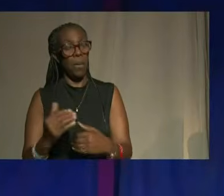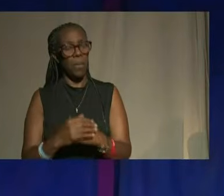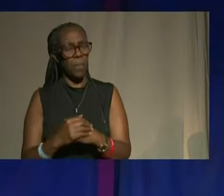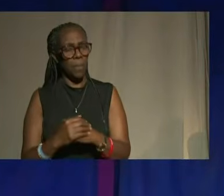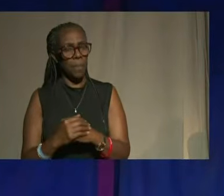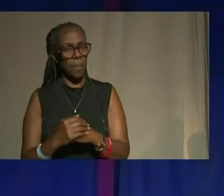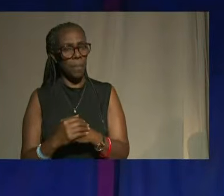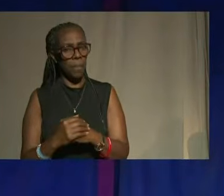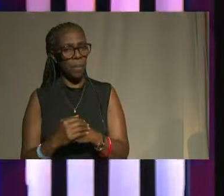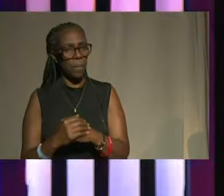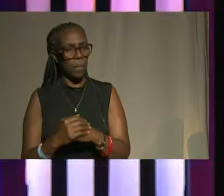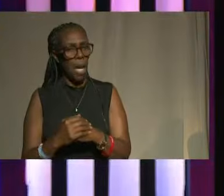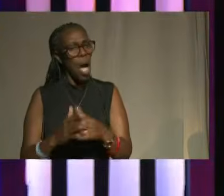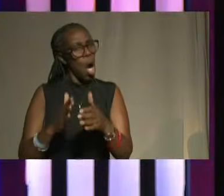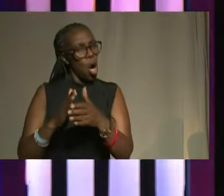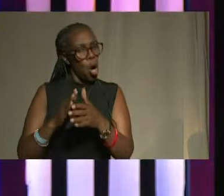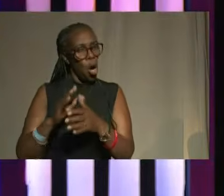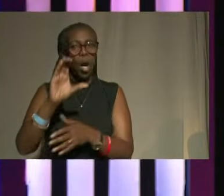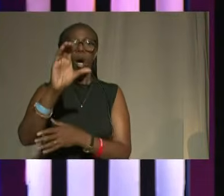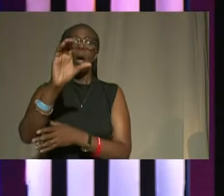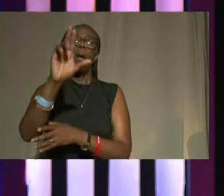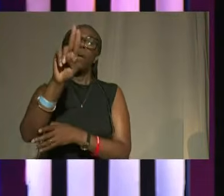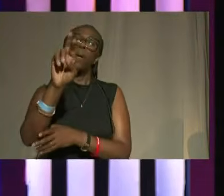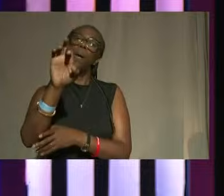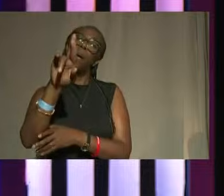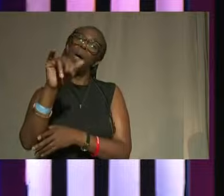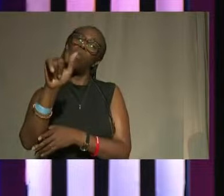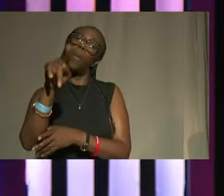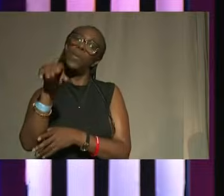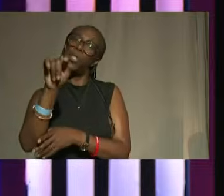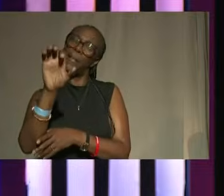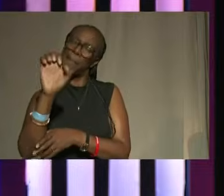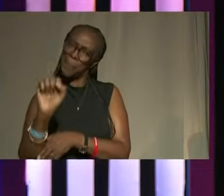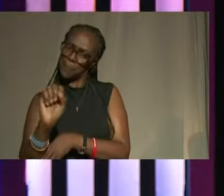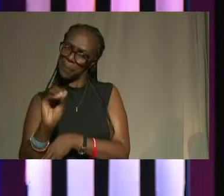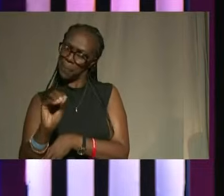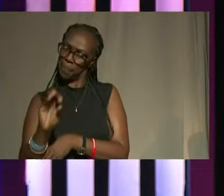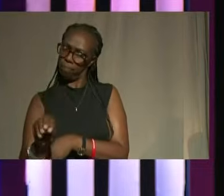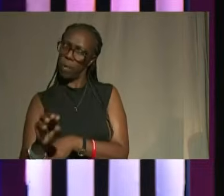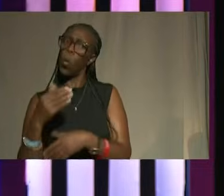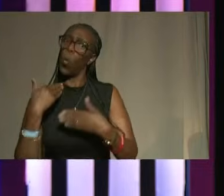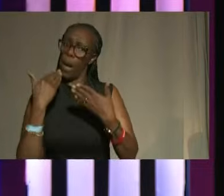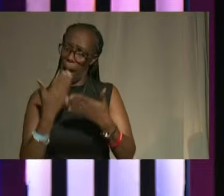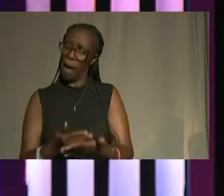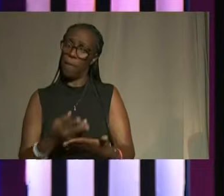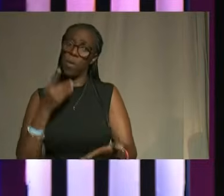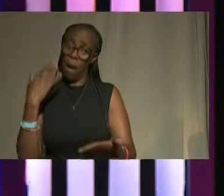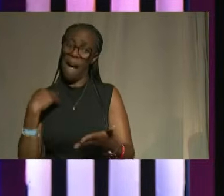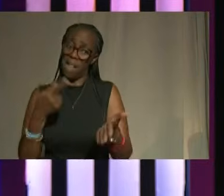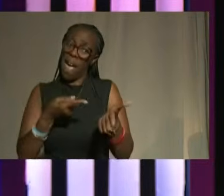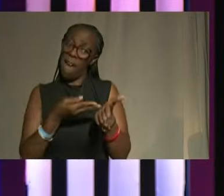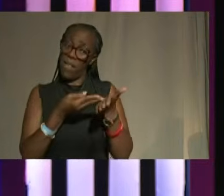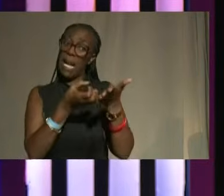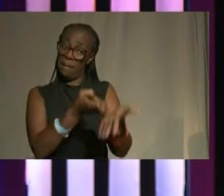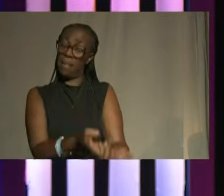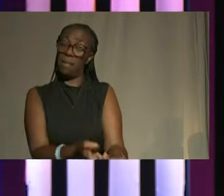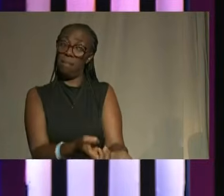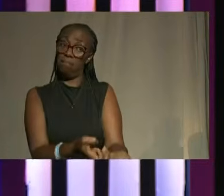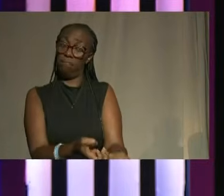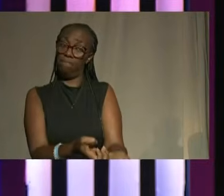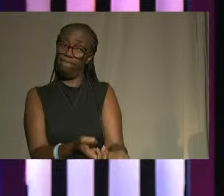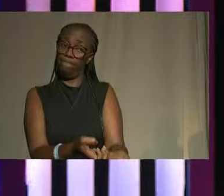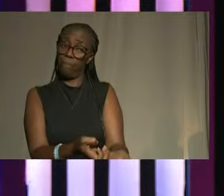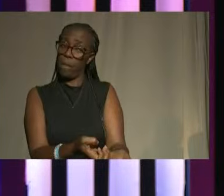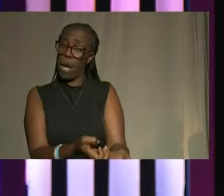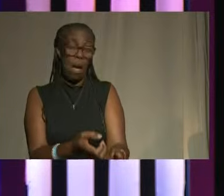think that they can speak about things in mid-air without any evidence, innuendos and suppositions, as if people